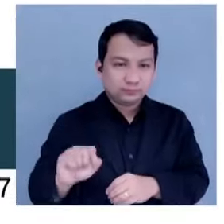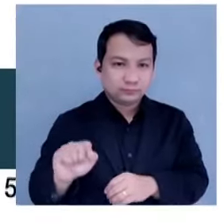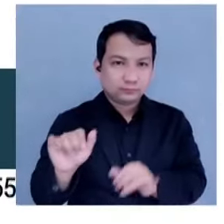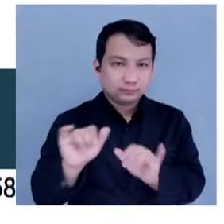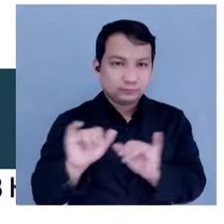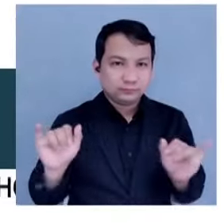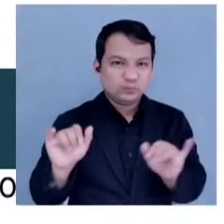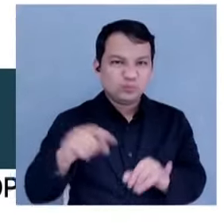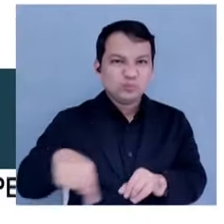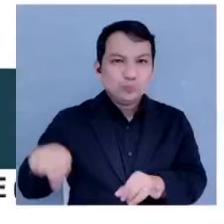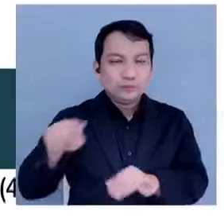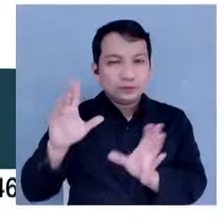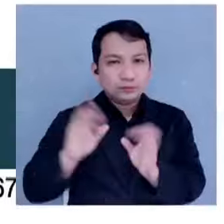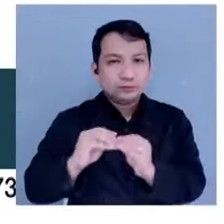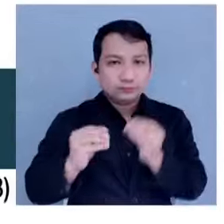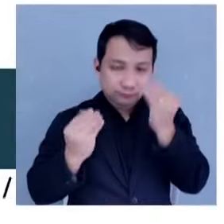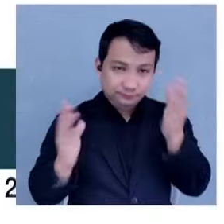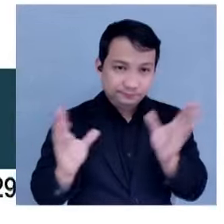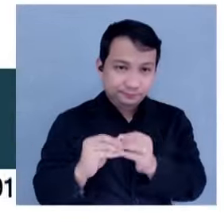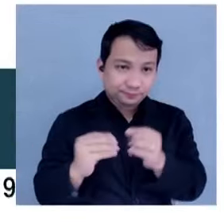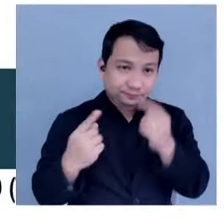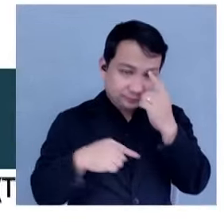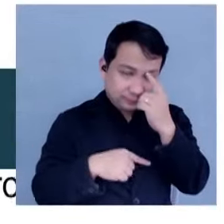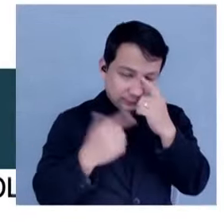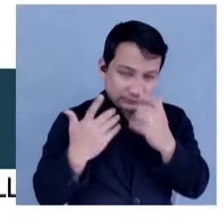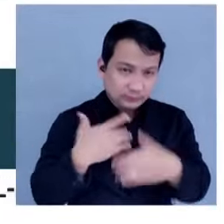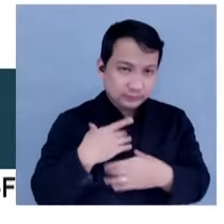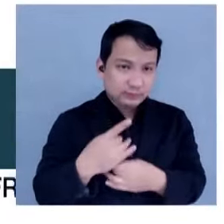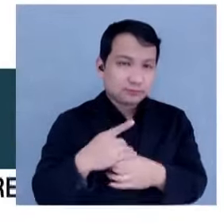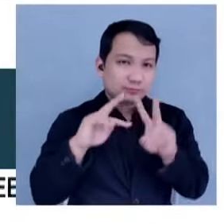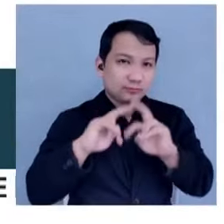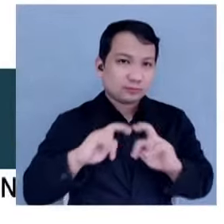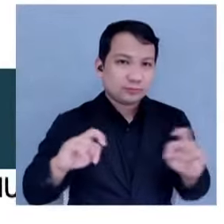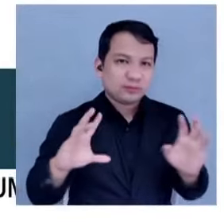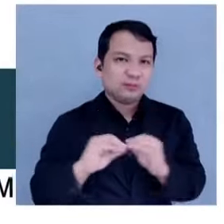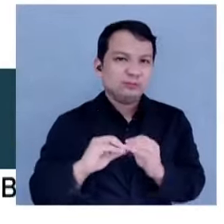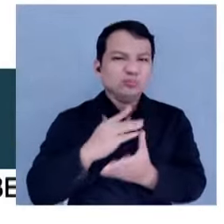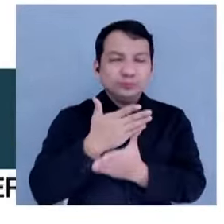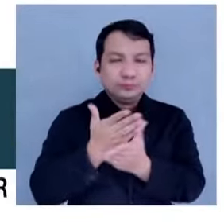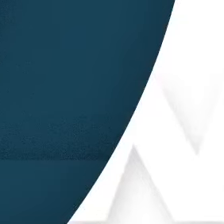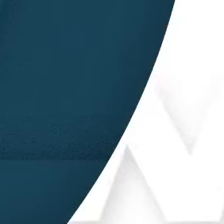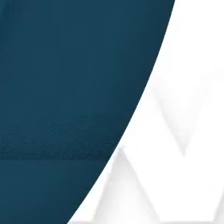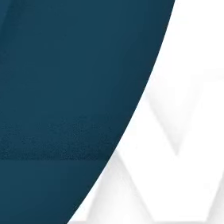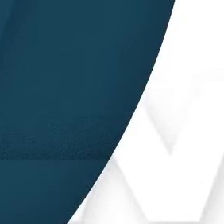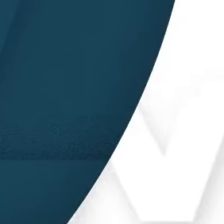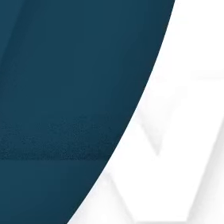That is really the subject of intense investigation on the part of my committee.